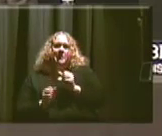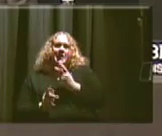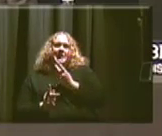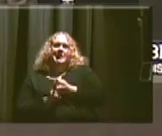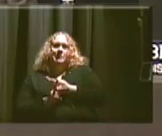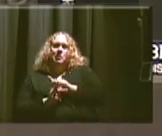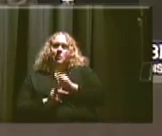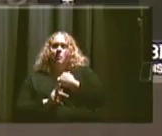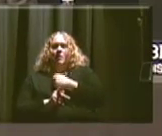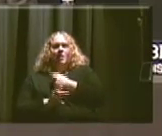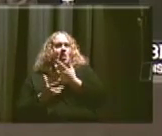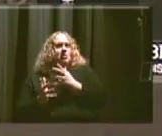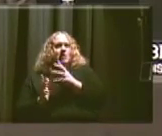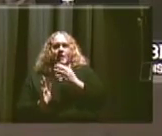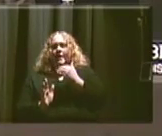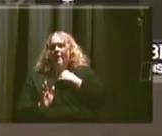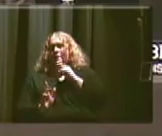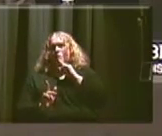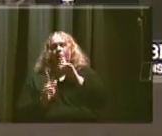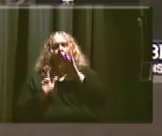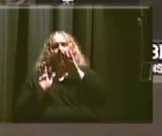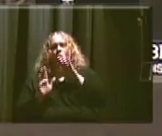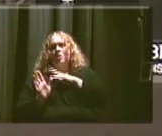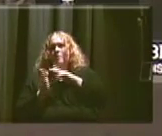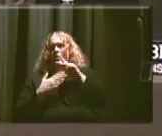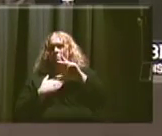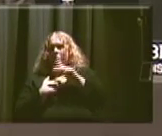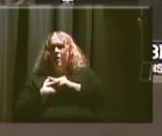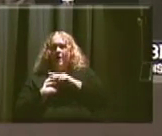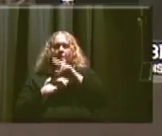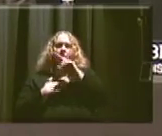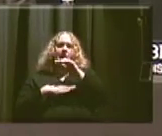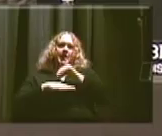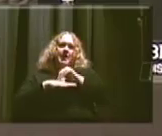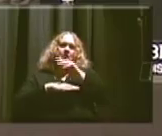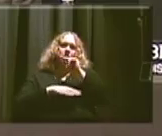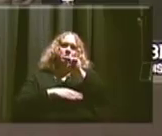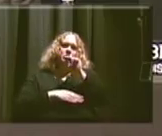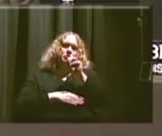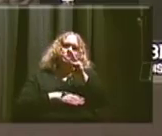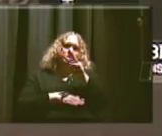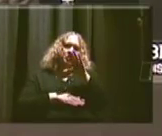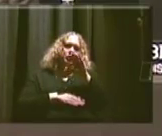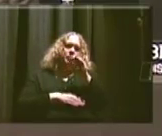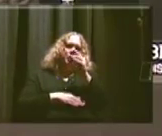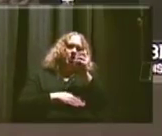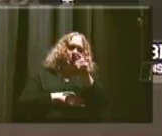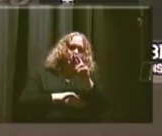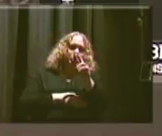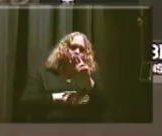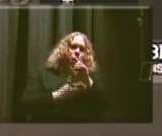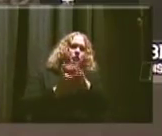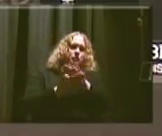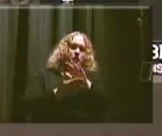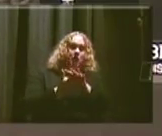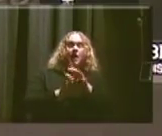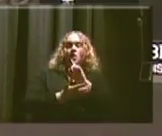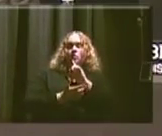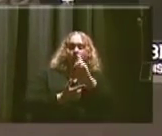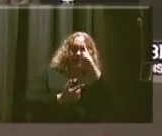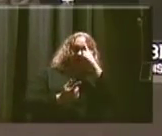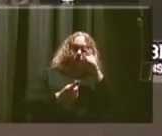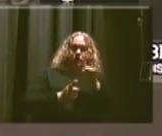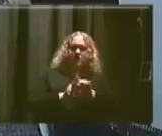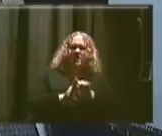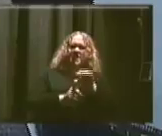great programming already at Newcomer, and building on it would be wonderful. Right. Sorry, I do agree with you, Mr. Jones, that